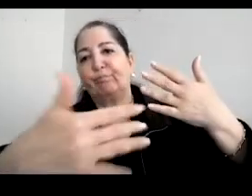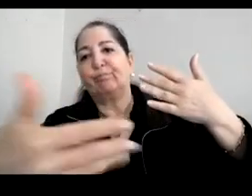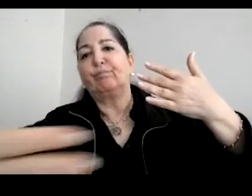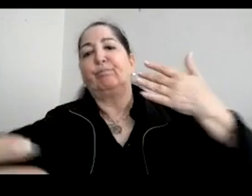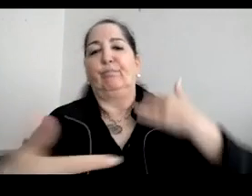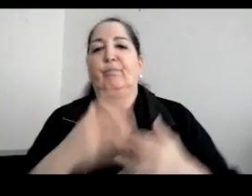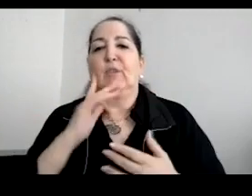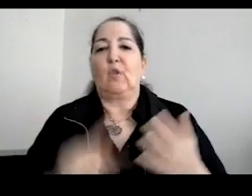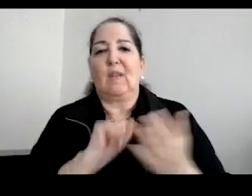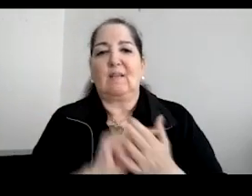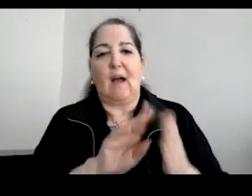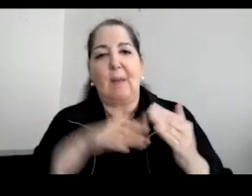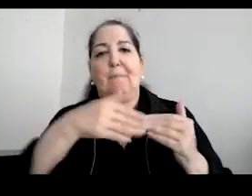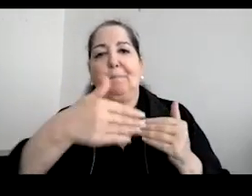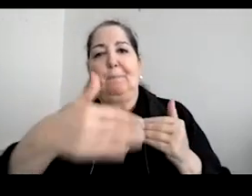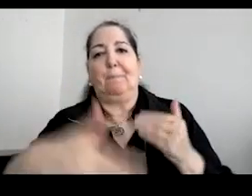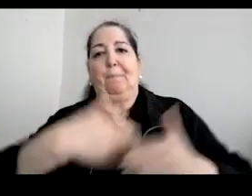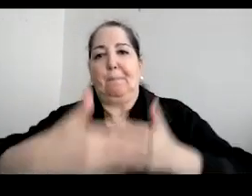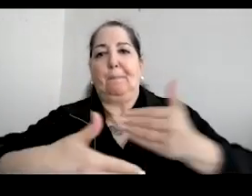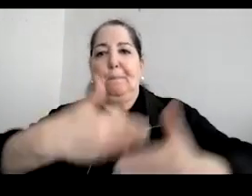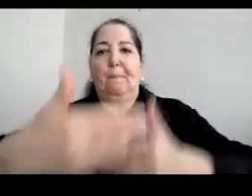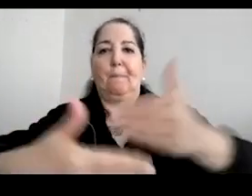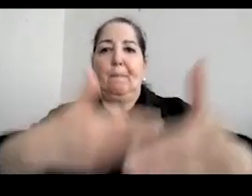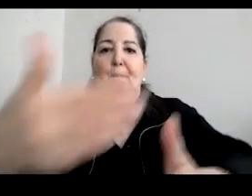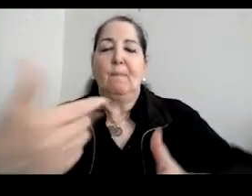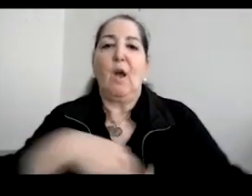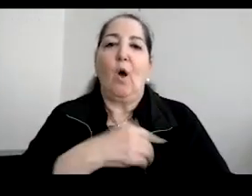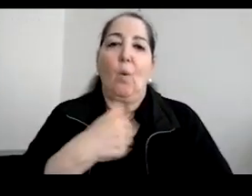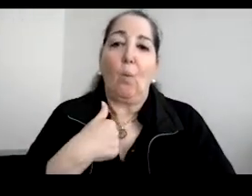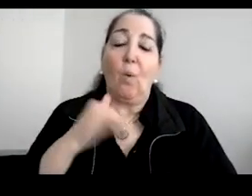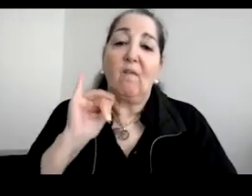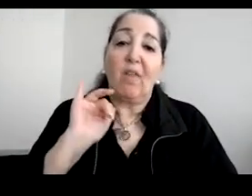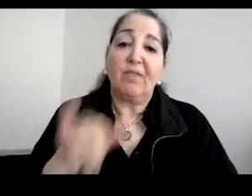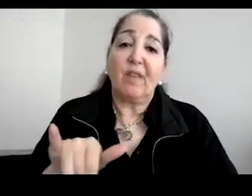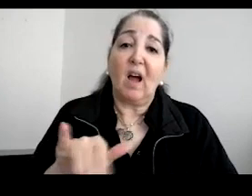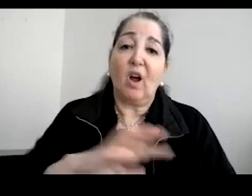had this COVID crisis really slamming on the brakes of the economy